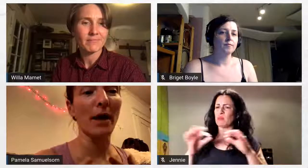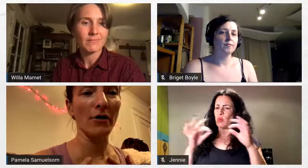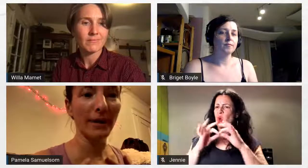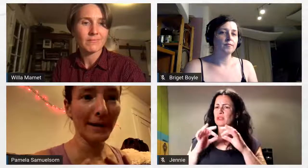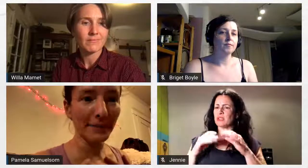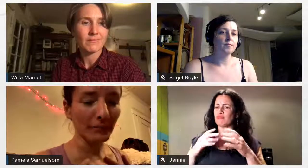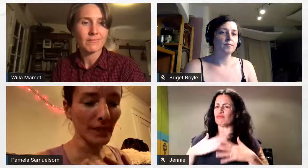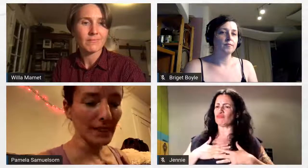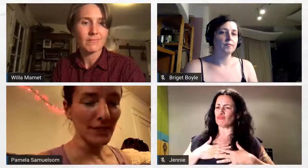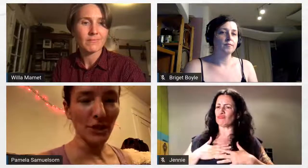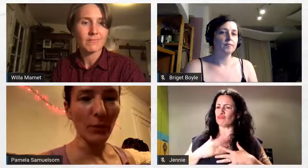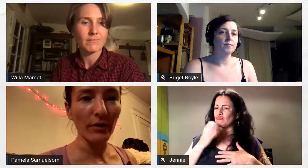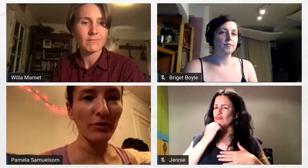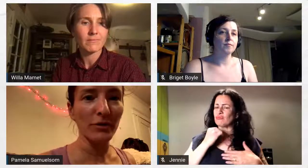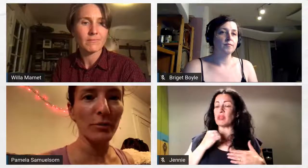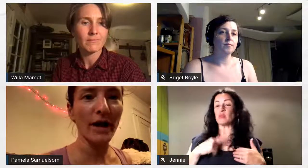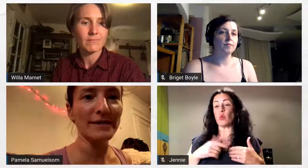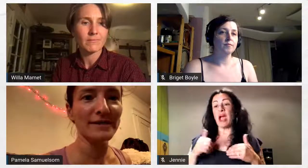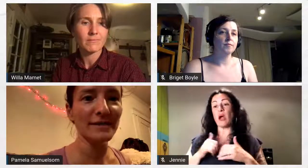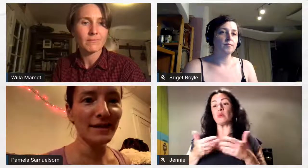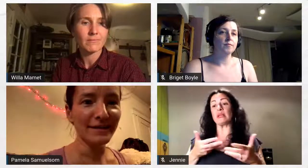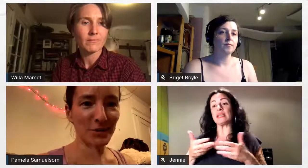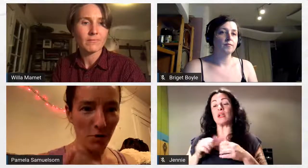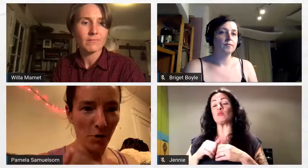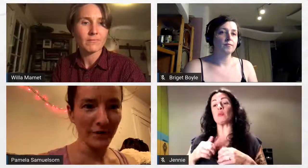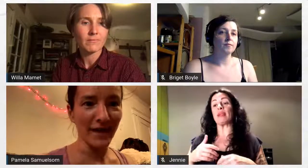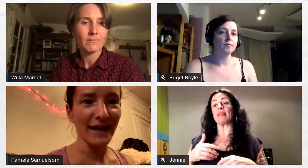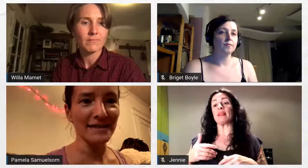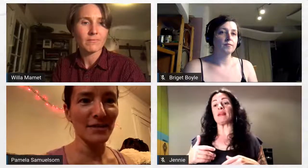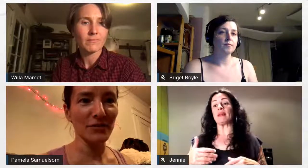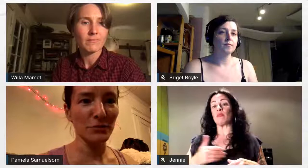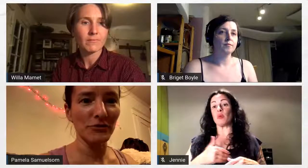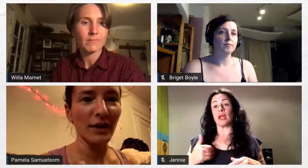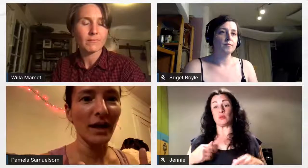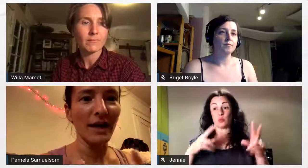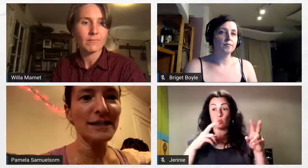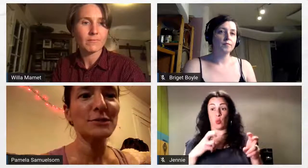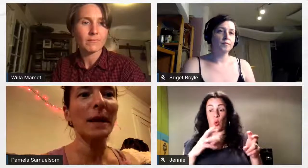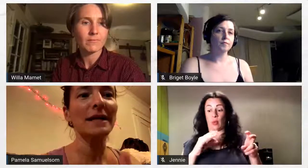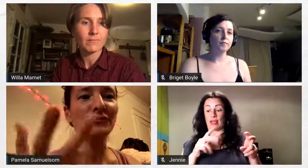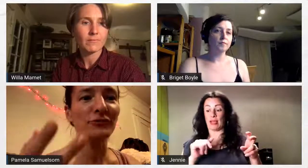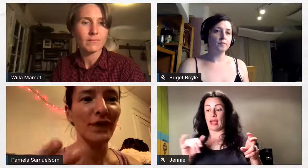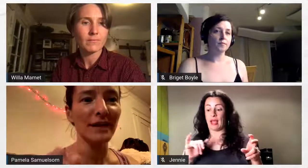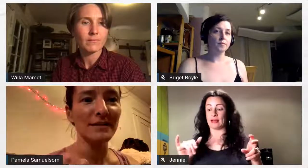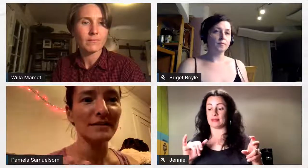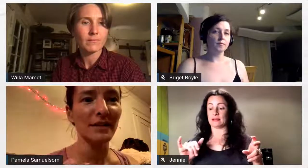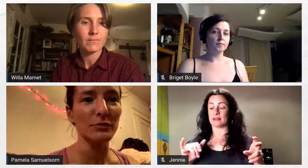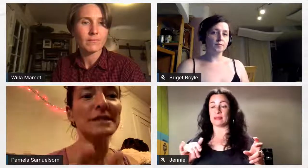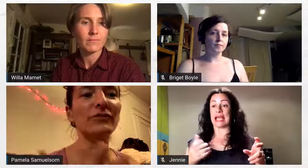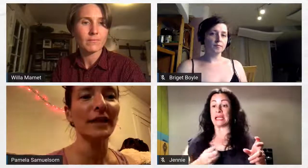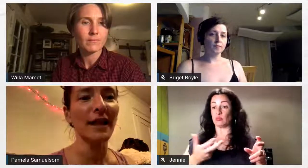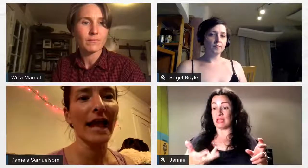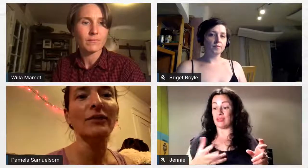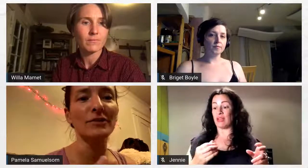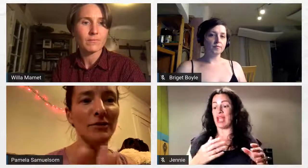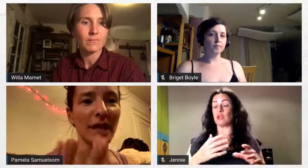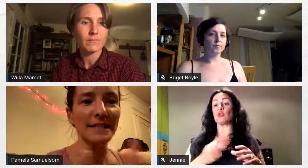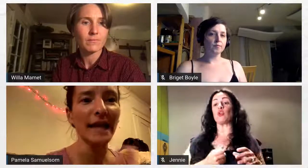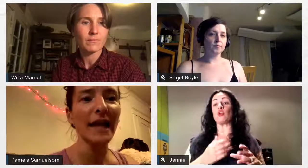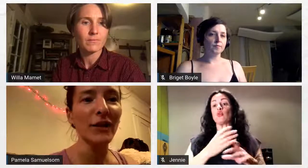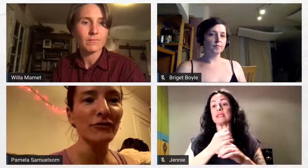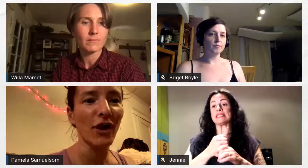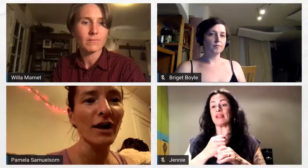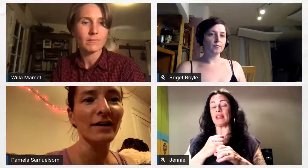that and about engaging with the breasts, to quote Willa, as the sort of expressive and receiving antlers